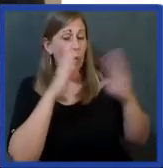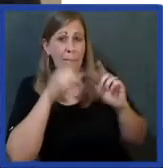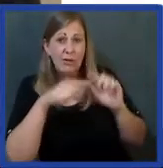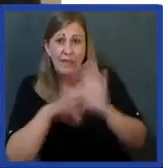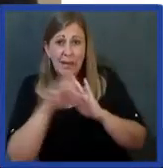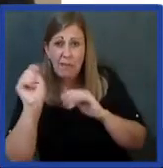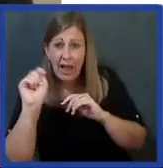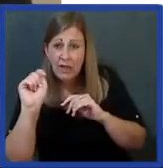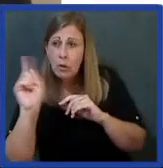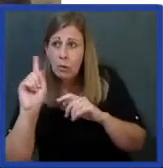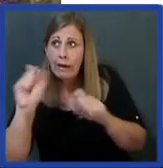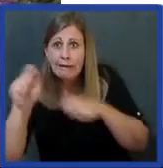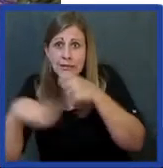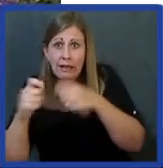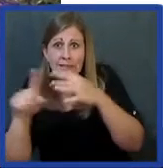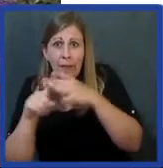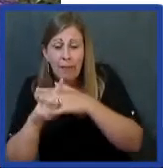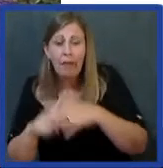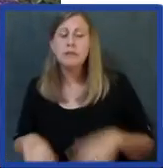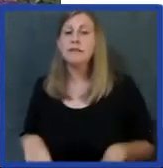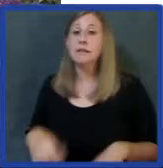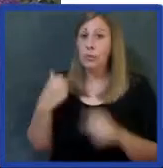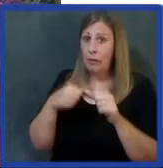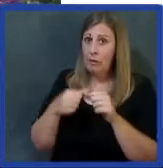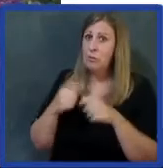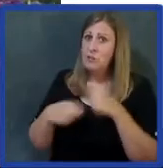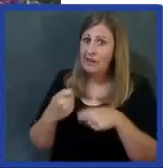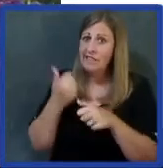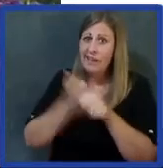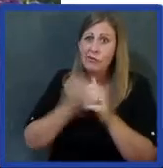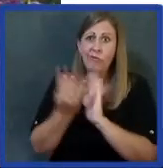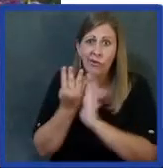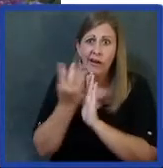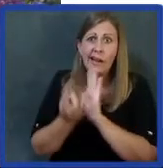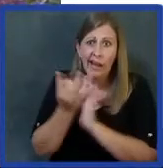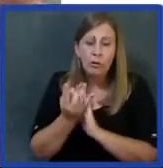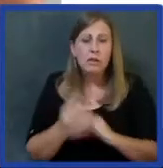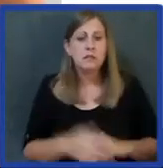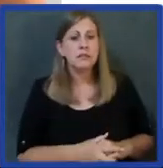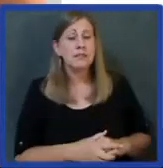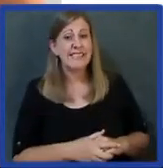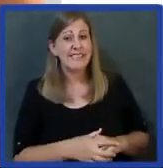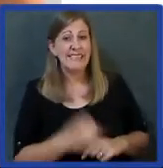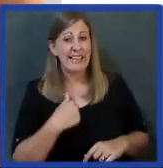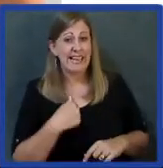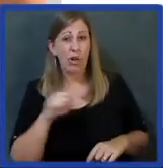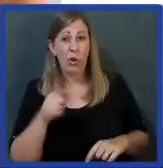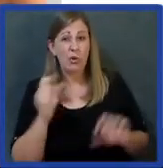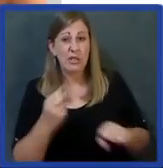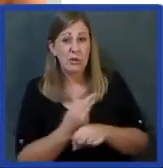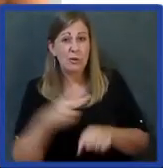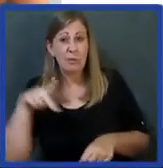bathroom and change my tampon. Remembering to change your tampon every 4 to 8 hours. Really only was able to